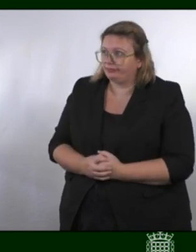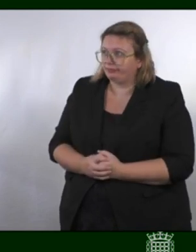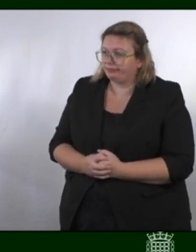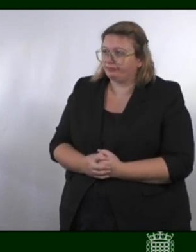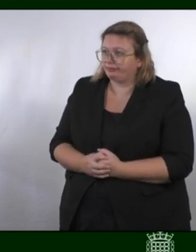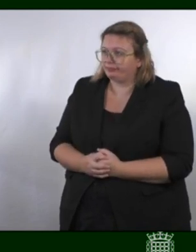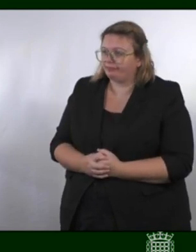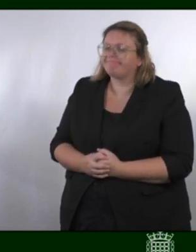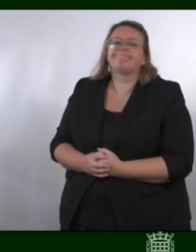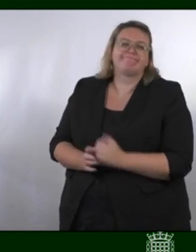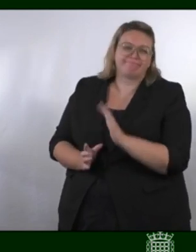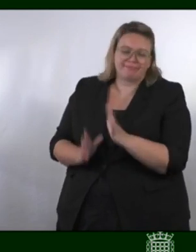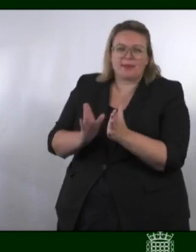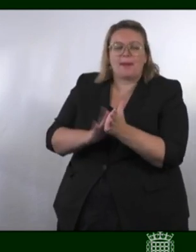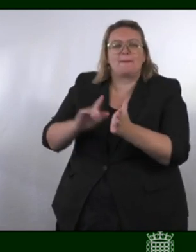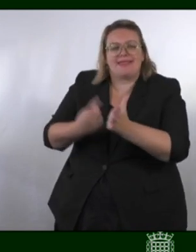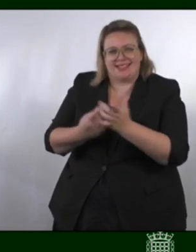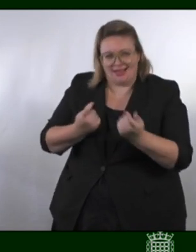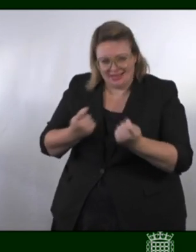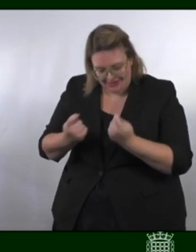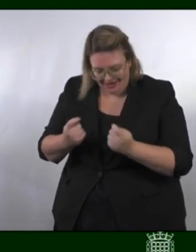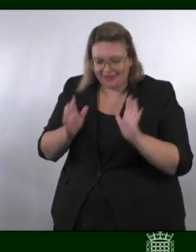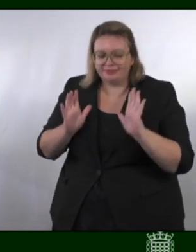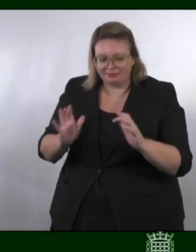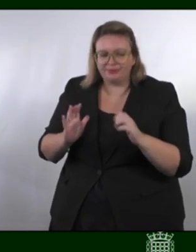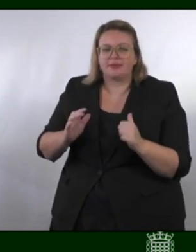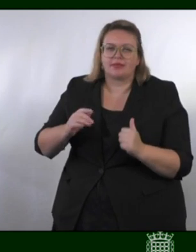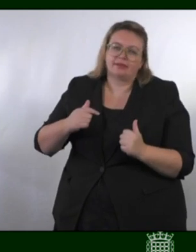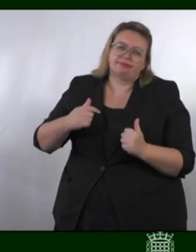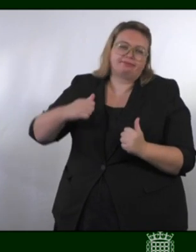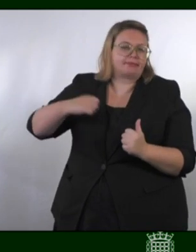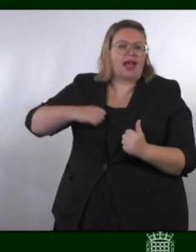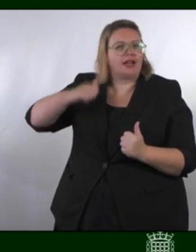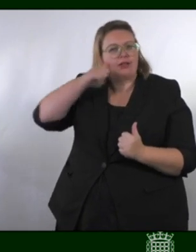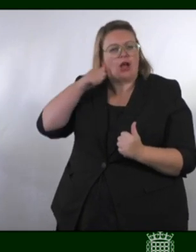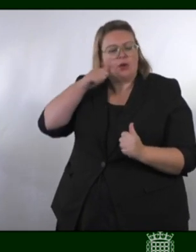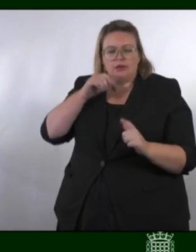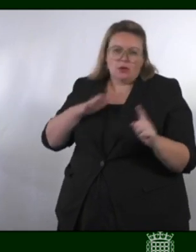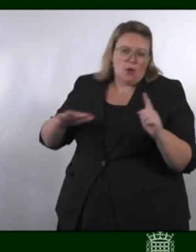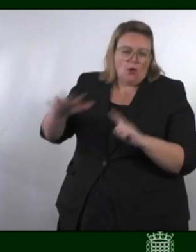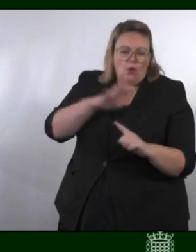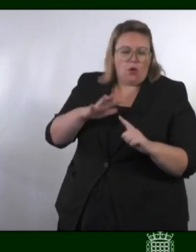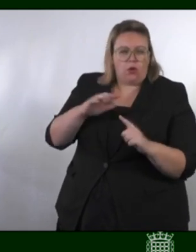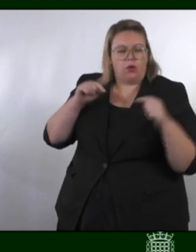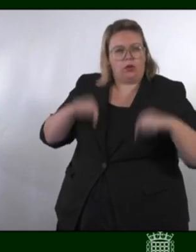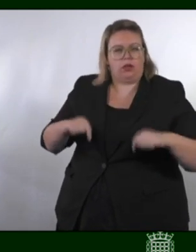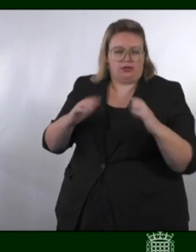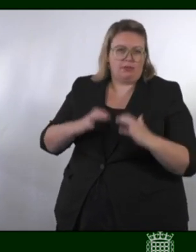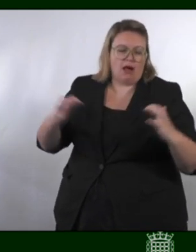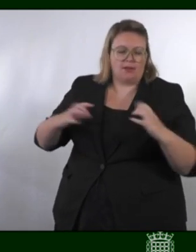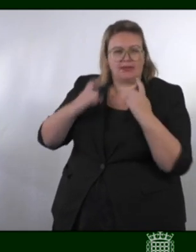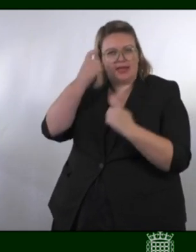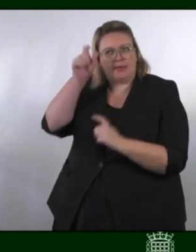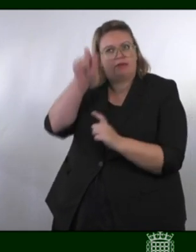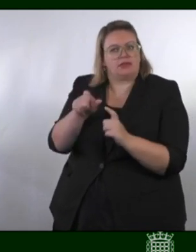Mr. Speaker, I know the thoughts of the whole House will be with the honourable member for Bolton South East. I'm